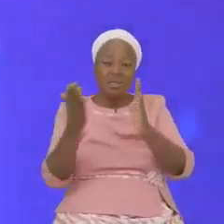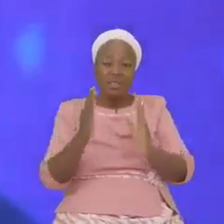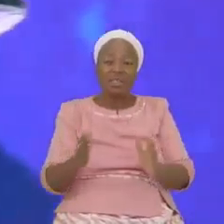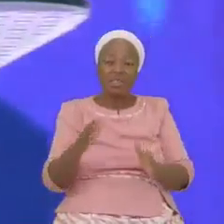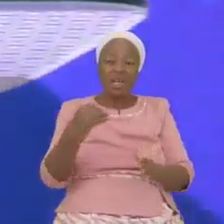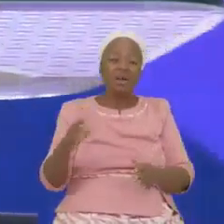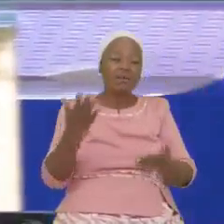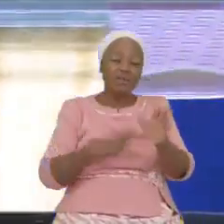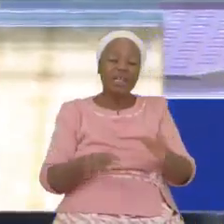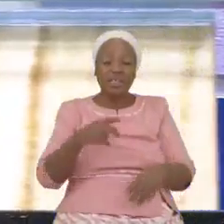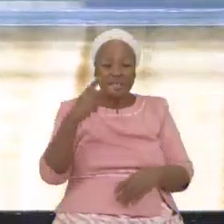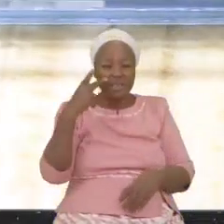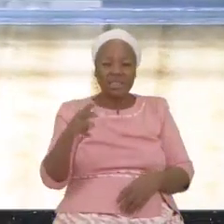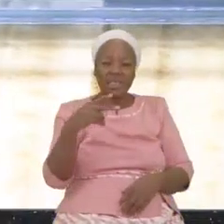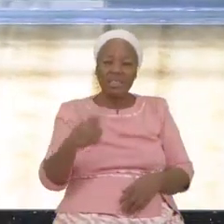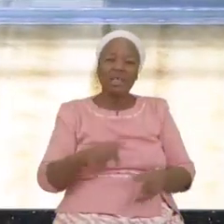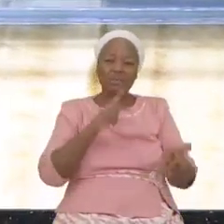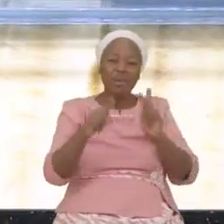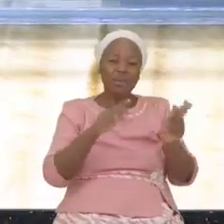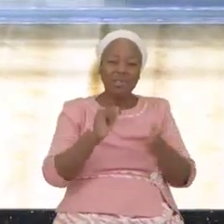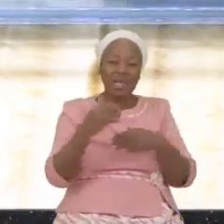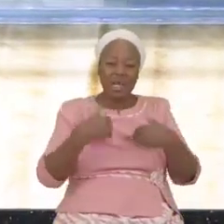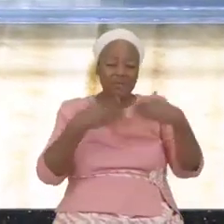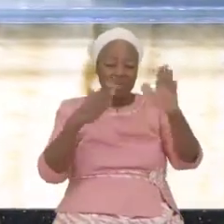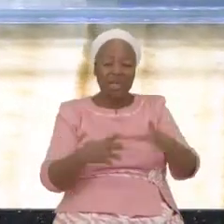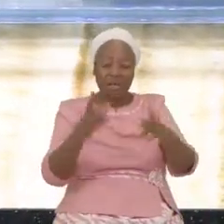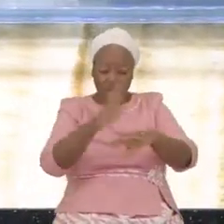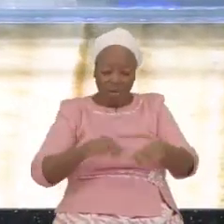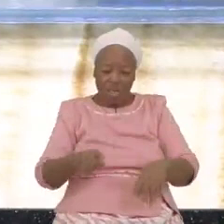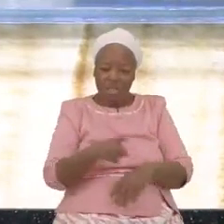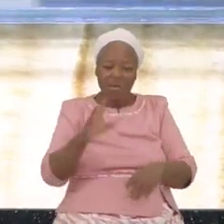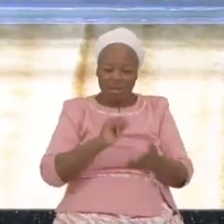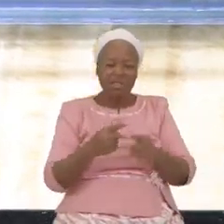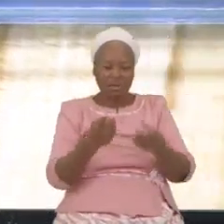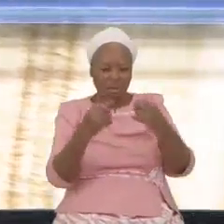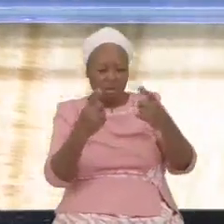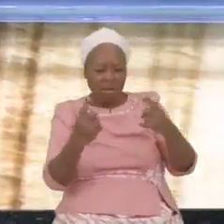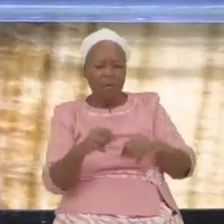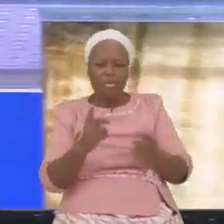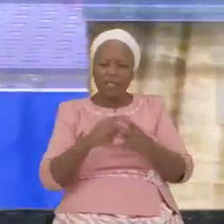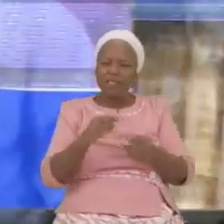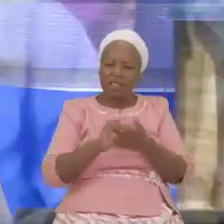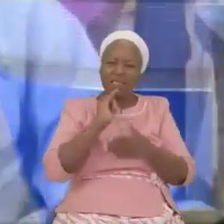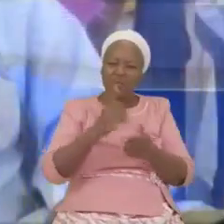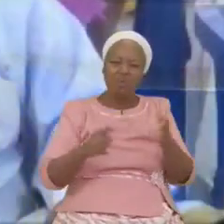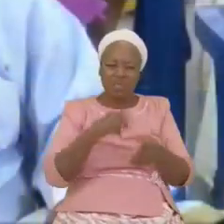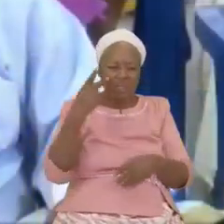of death. They'll see the people that have died calling them and saying, come, come, come. That's all they see, because of what they're thinking